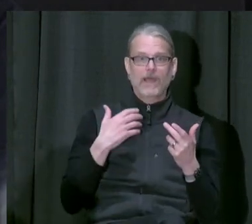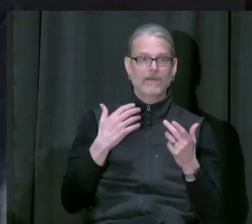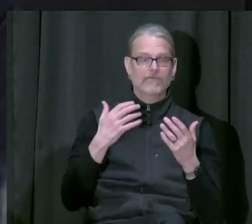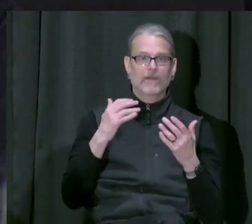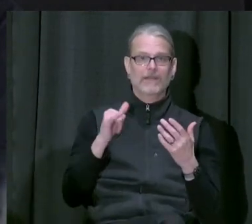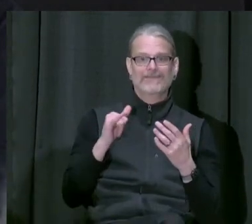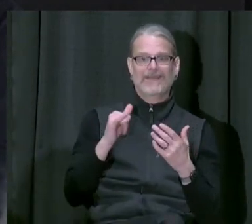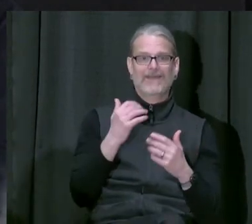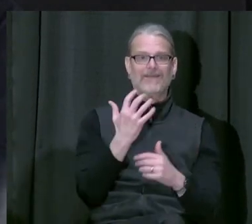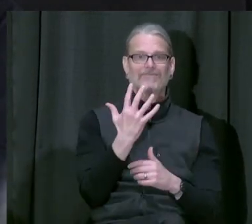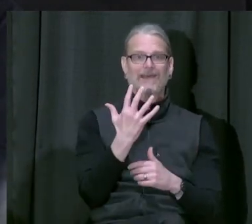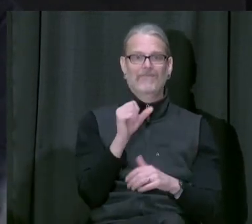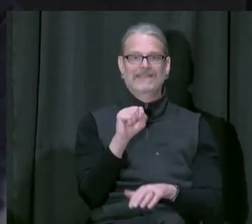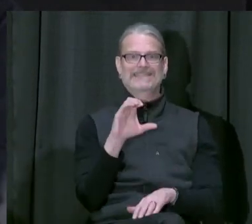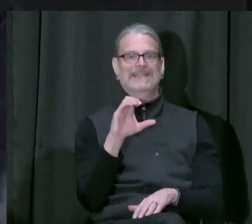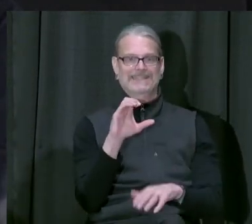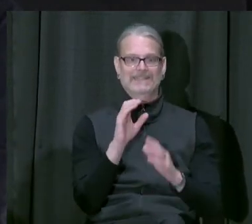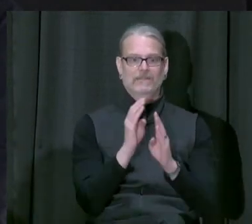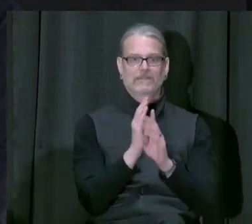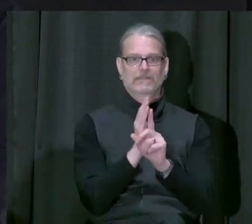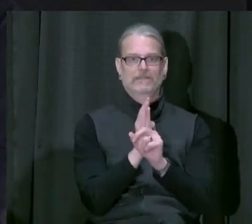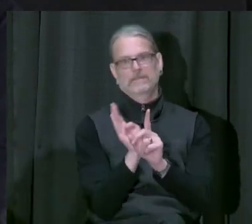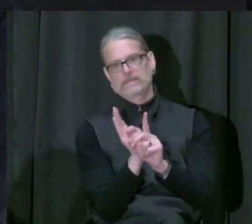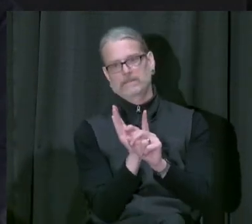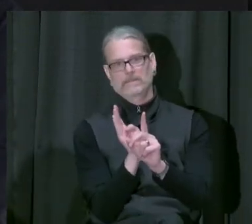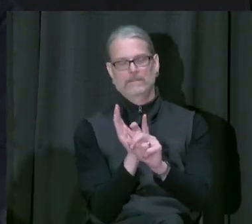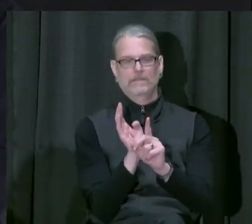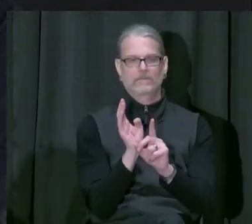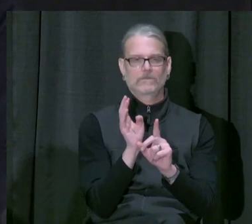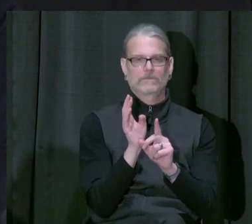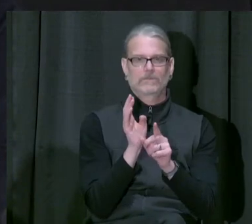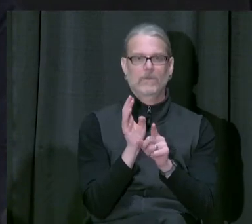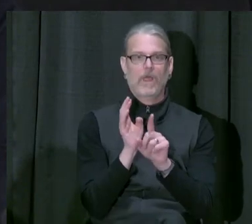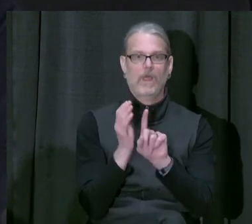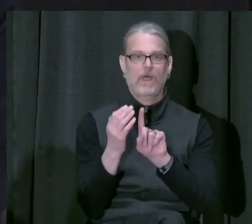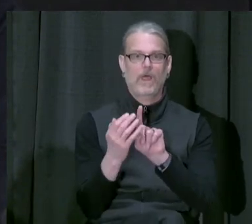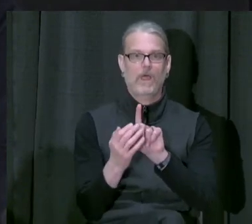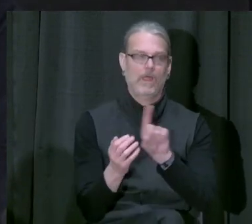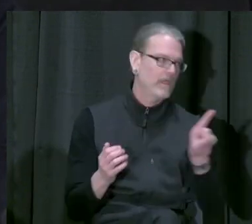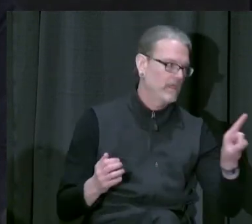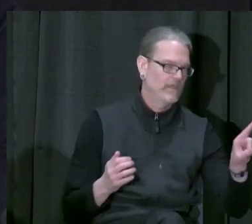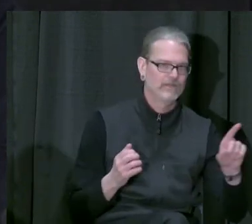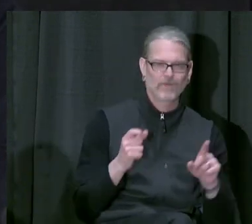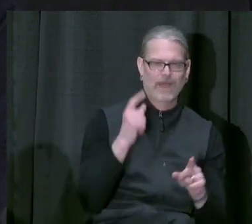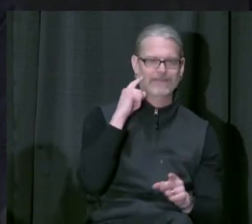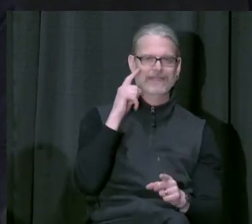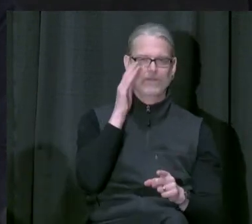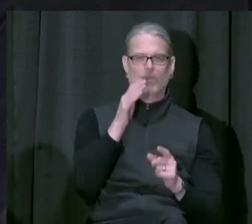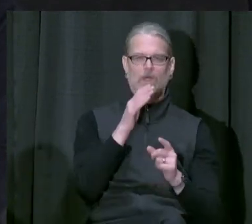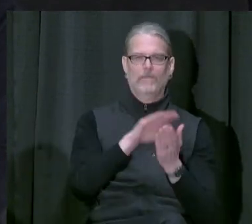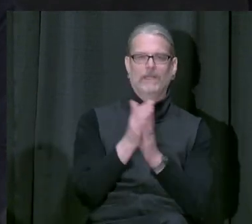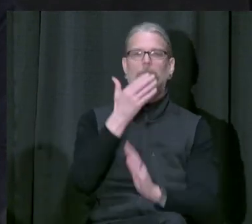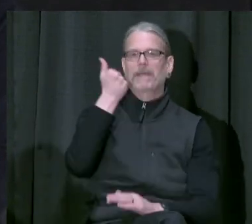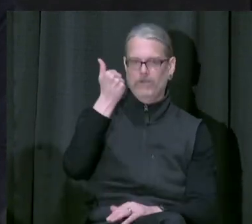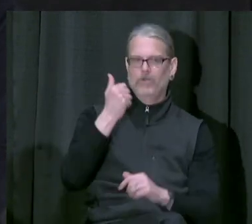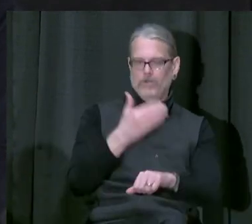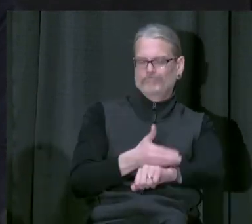factor that really dictates how the accuracy works out. So I think that'll get better as we use AI to